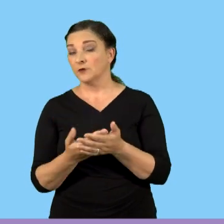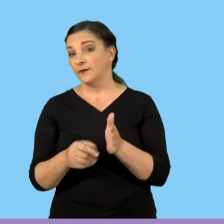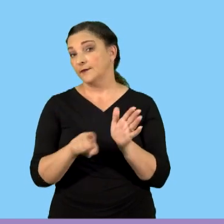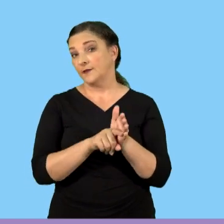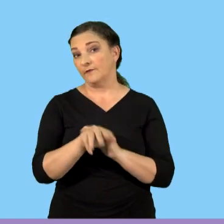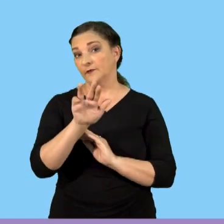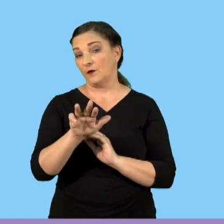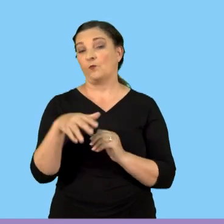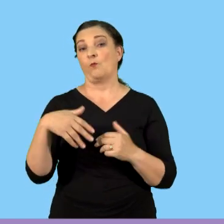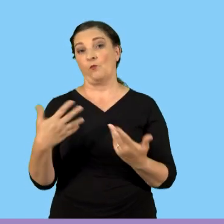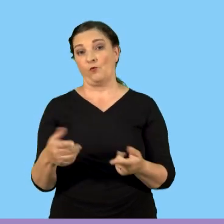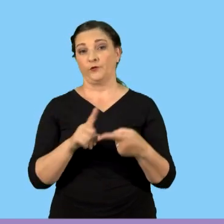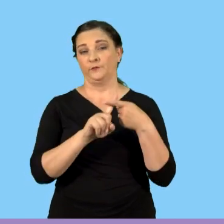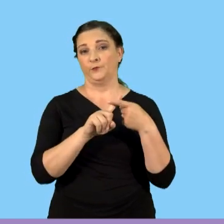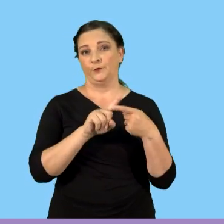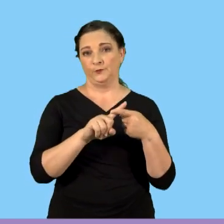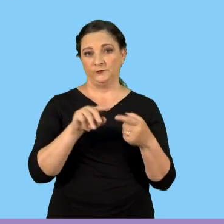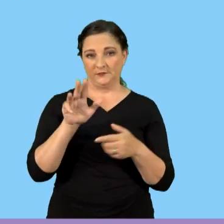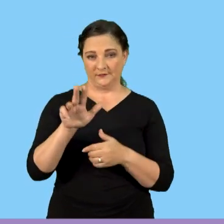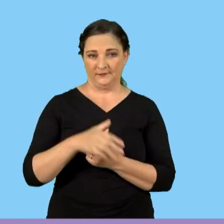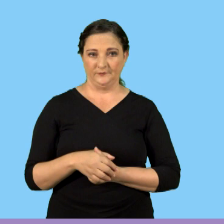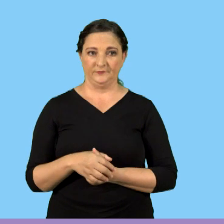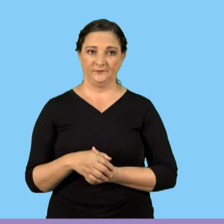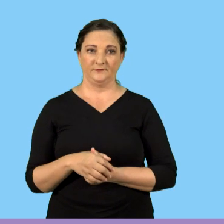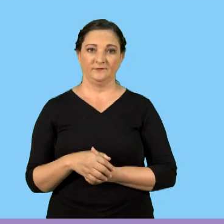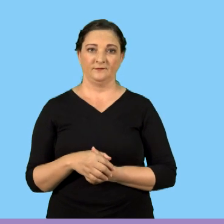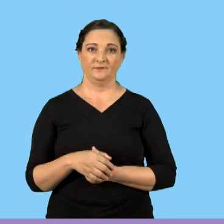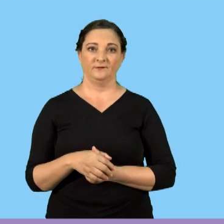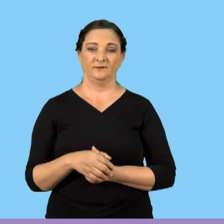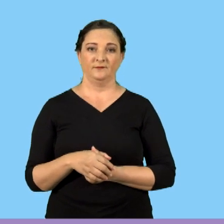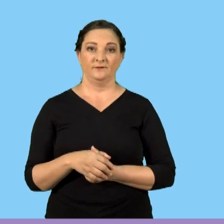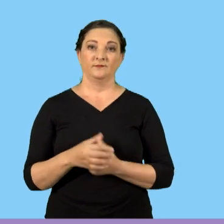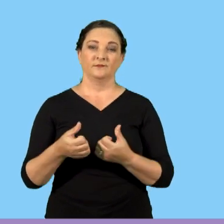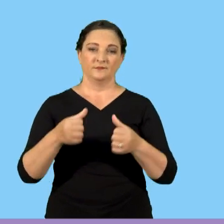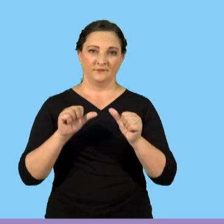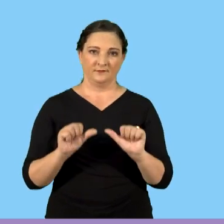either be a negative 9 or a positive 9.